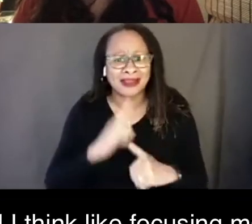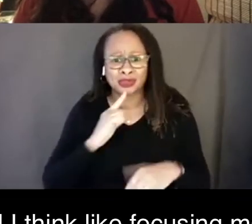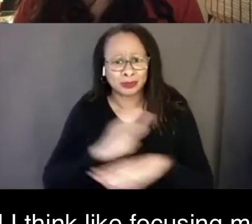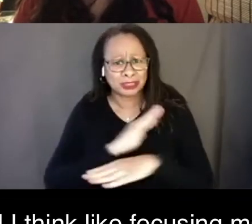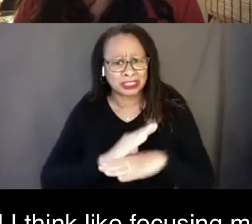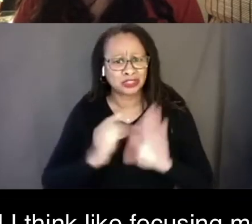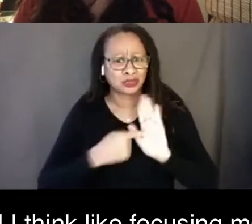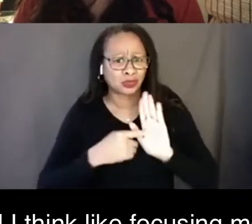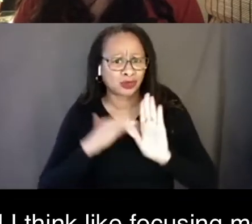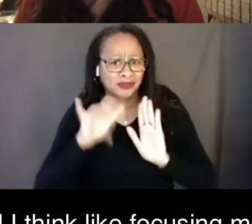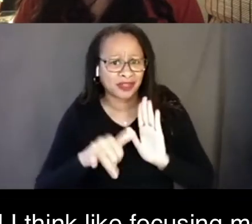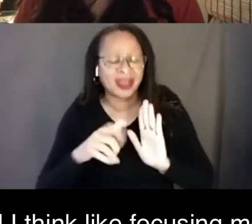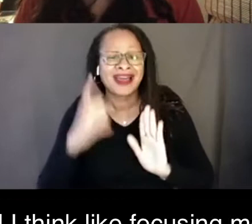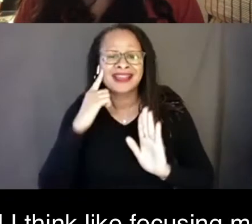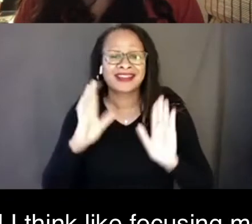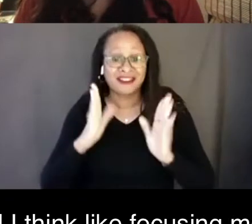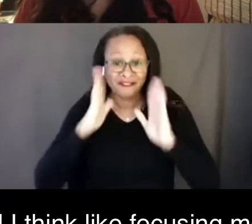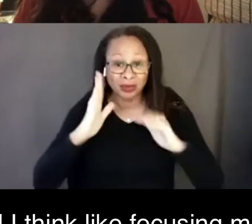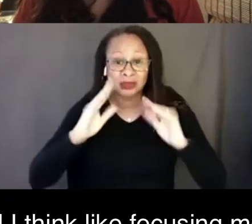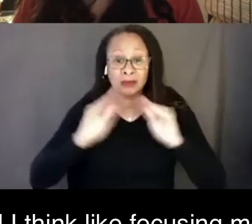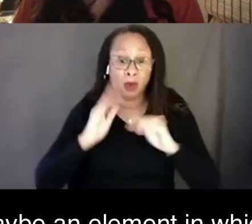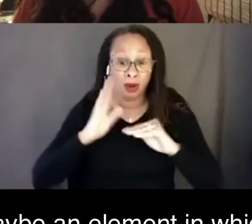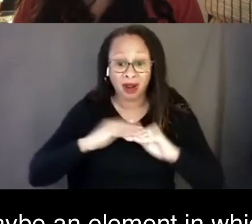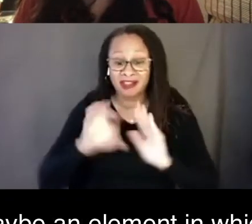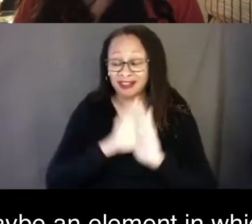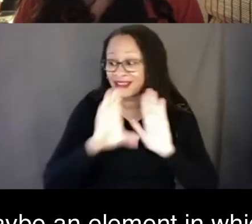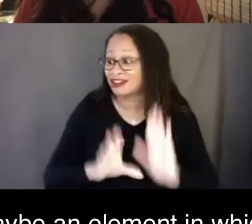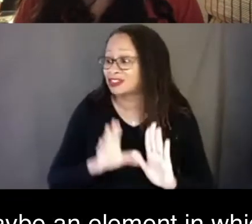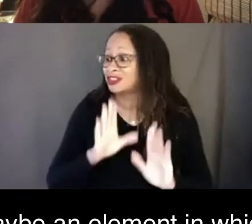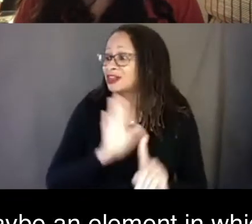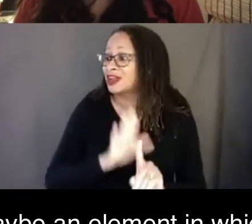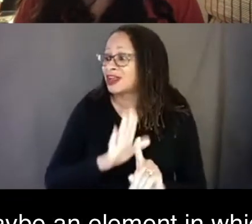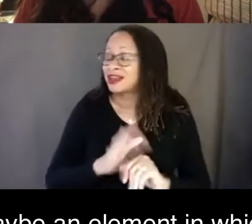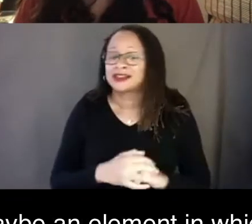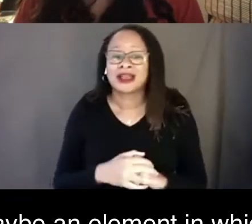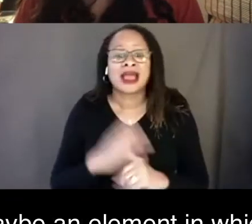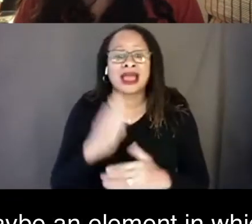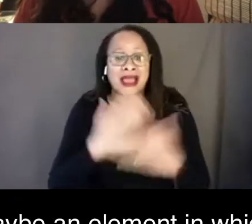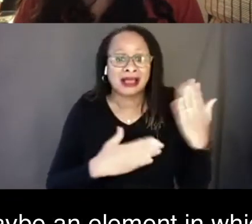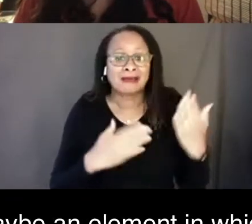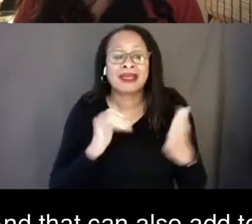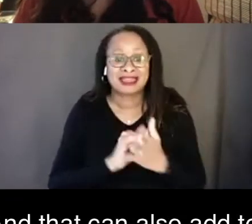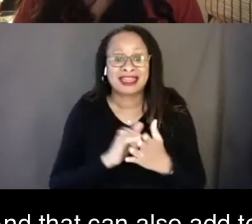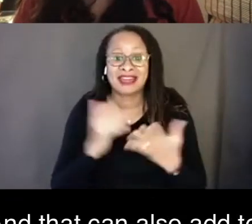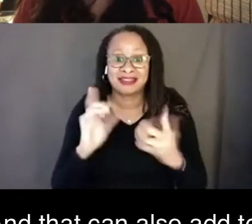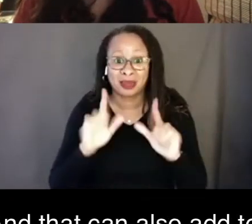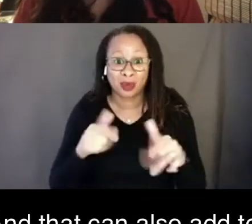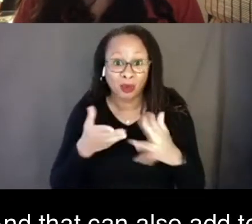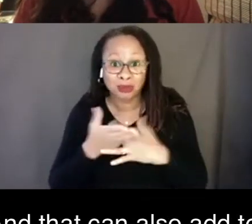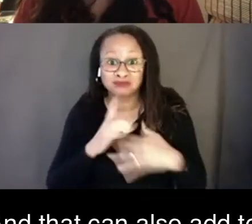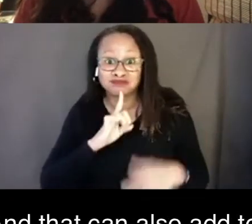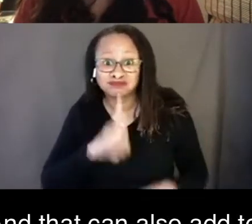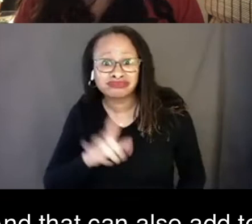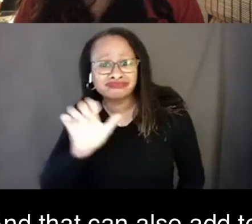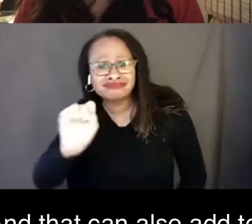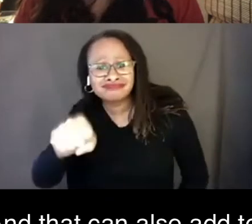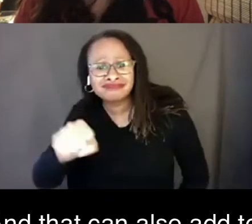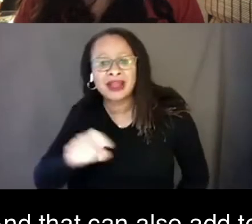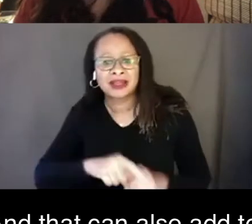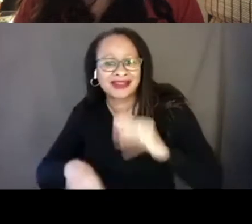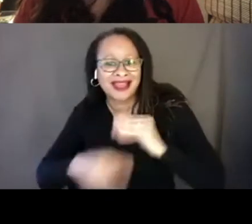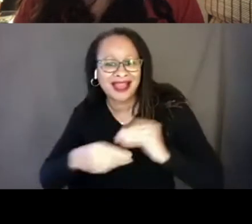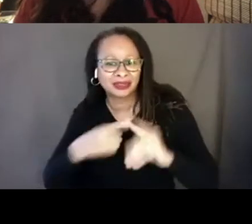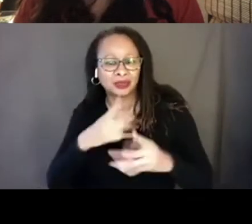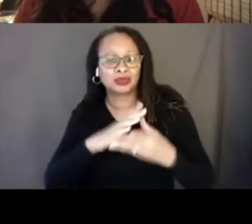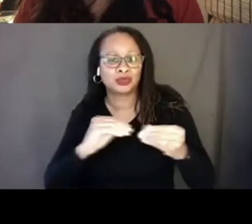I think like focusing more so on the character, yeah, maybe an element in which they navigate true. And, you know, that could also add to the story and teach